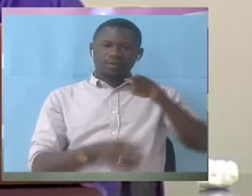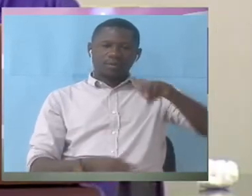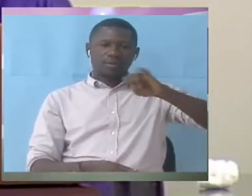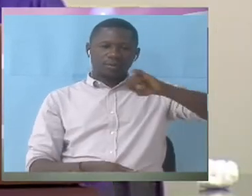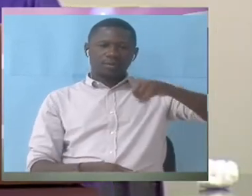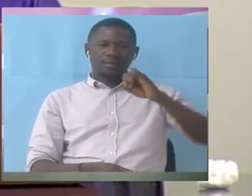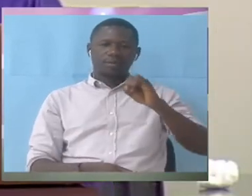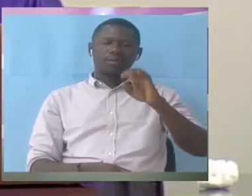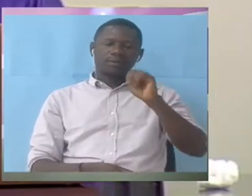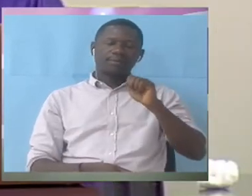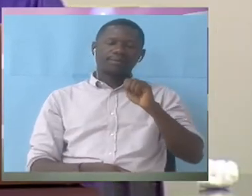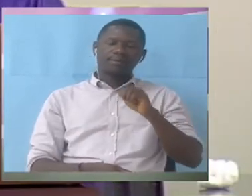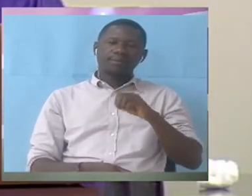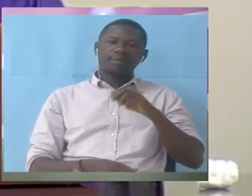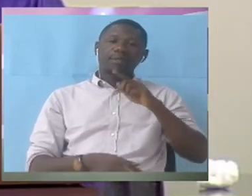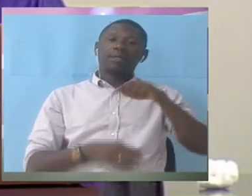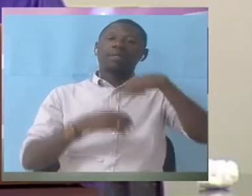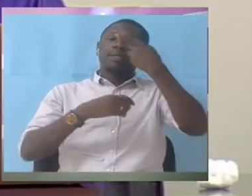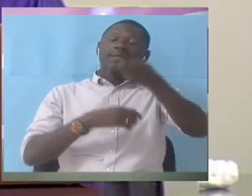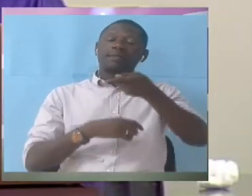the next morning,